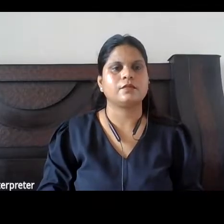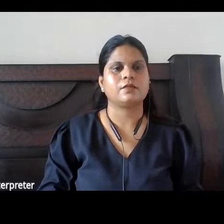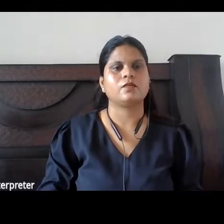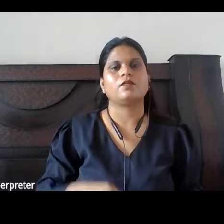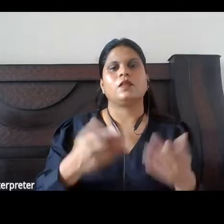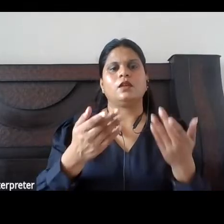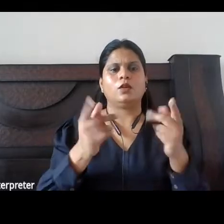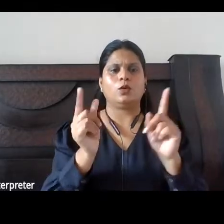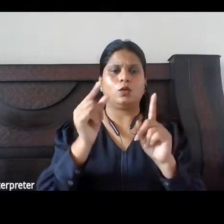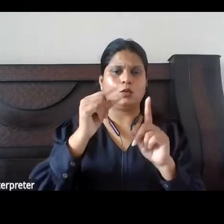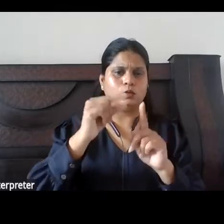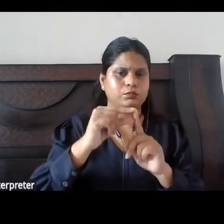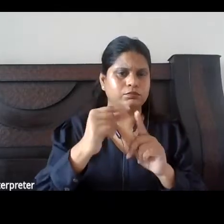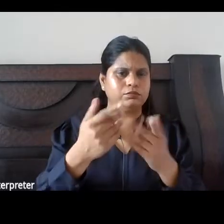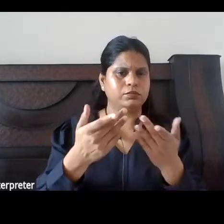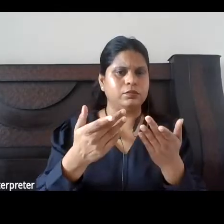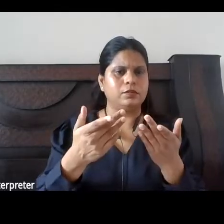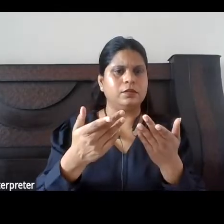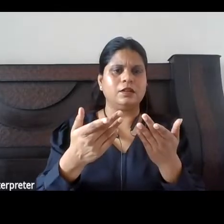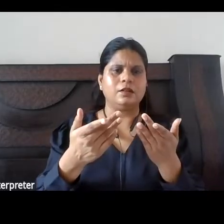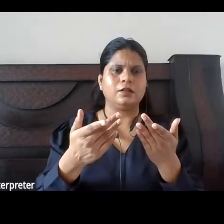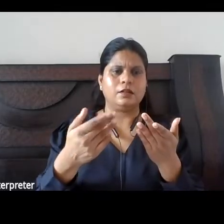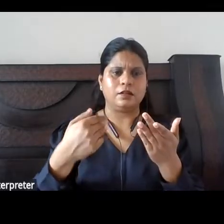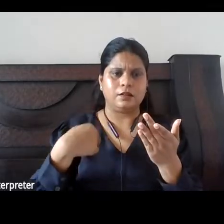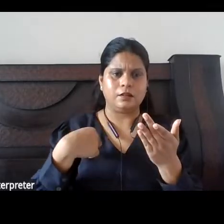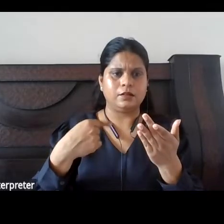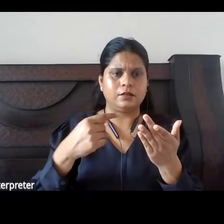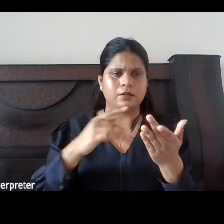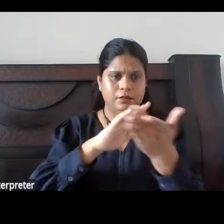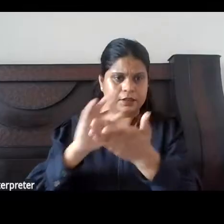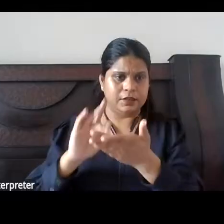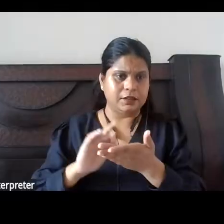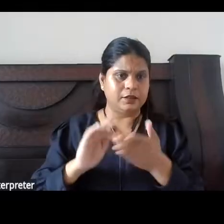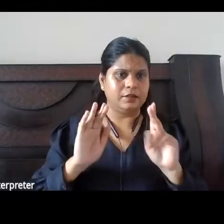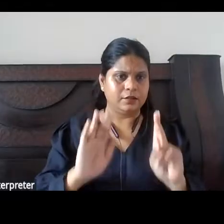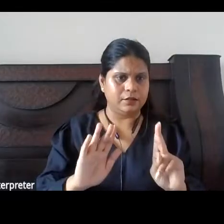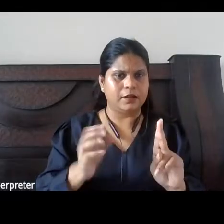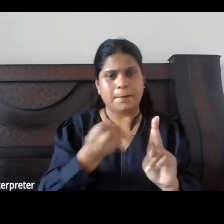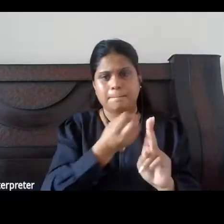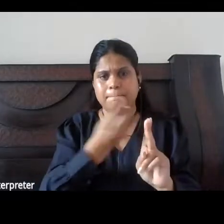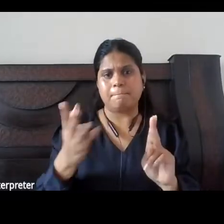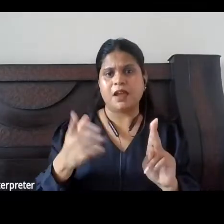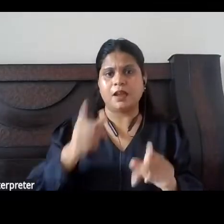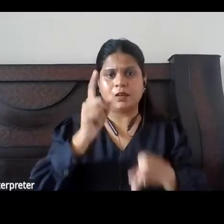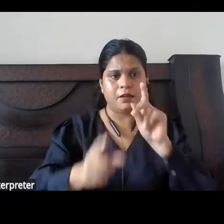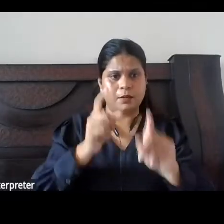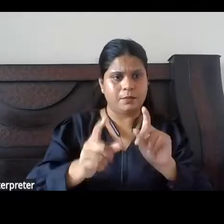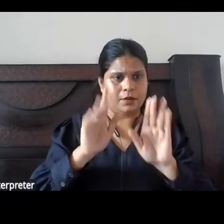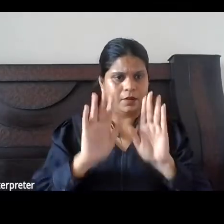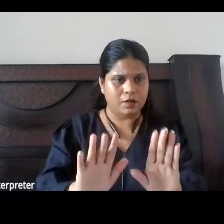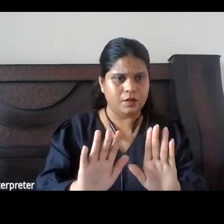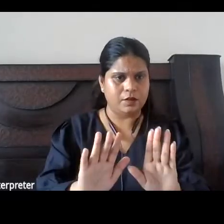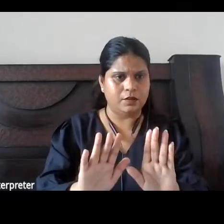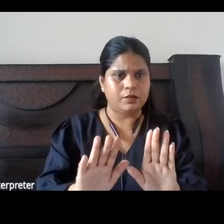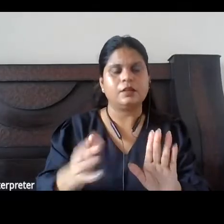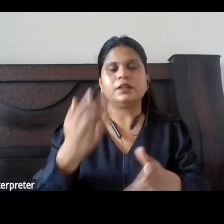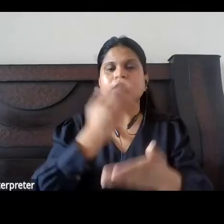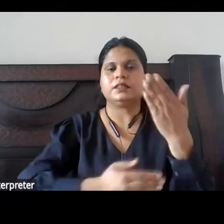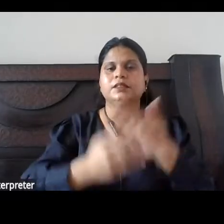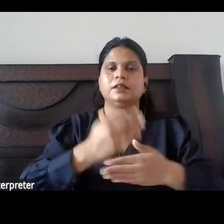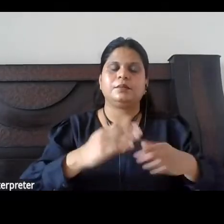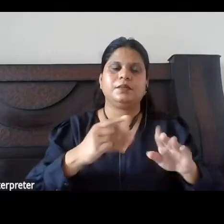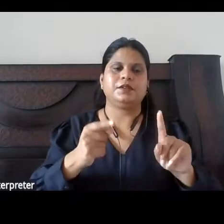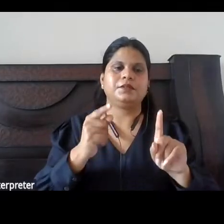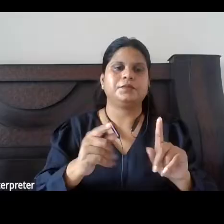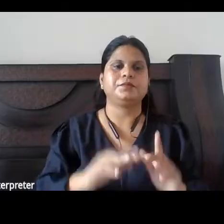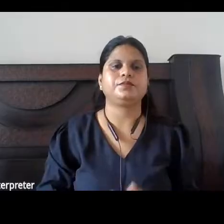a treatment and not be recognized in that area. And that happens with a lot of other people also with invisible form of disabilities. So